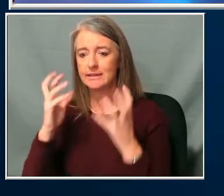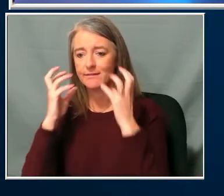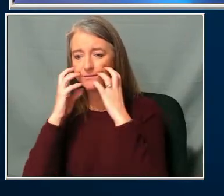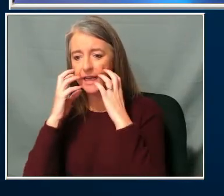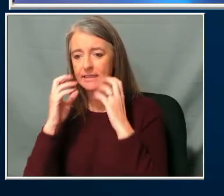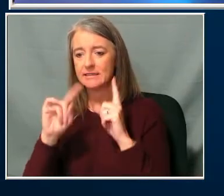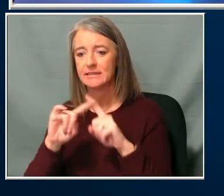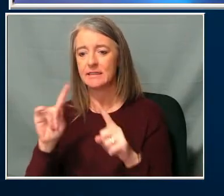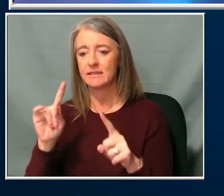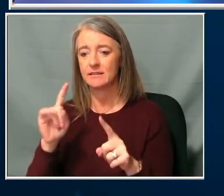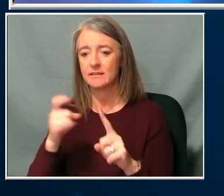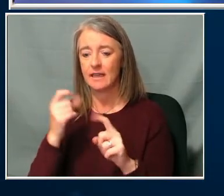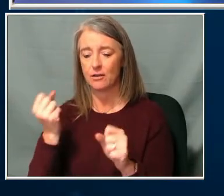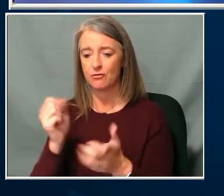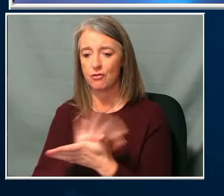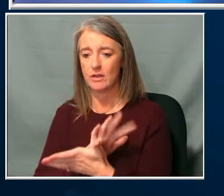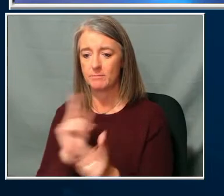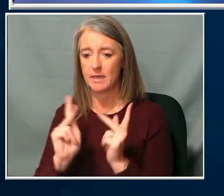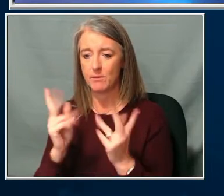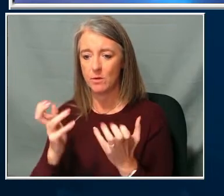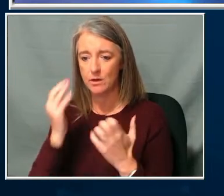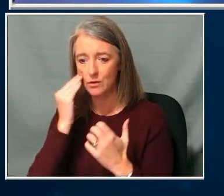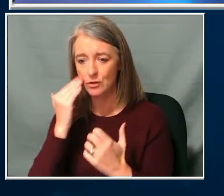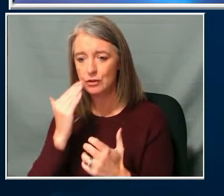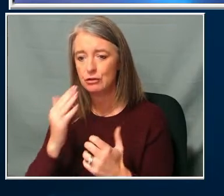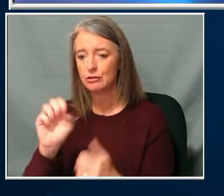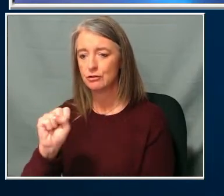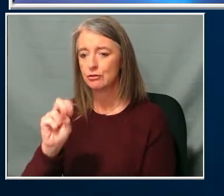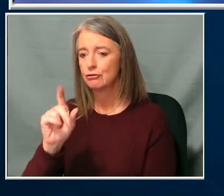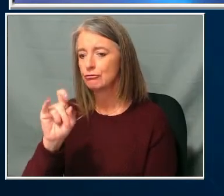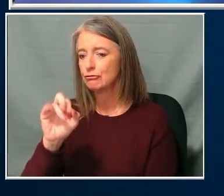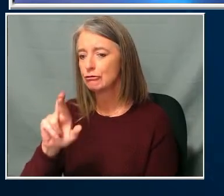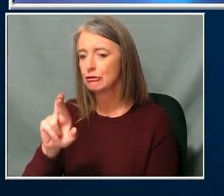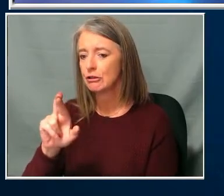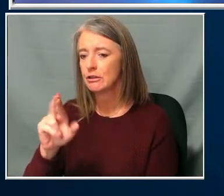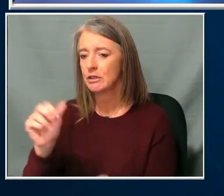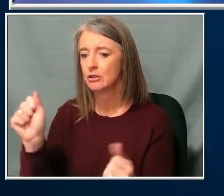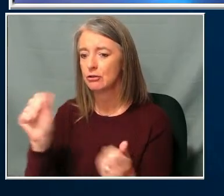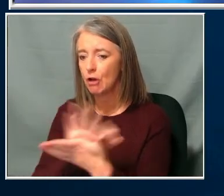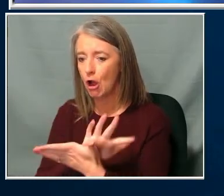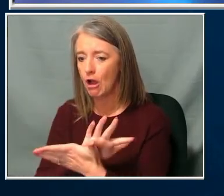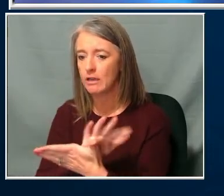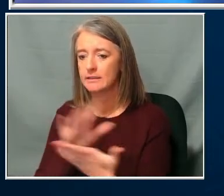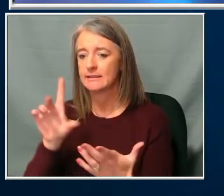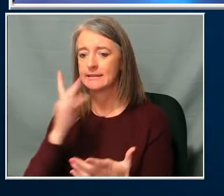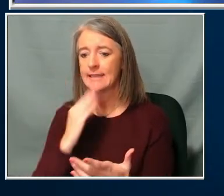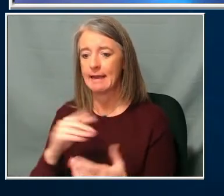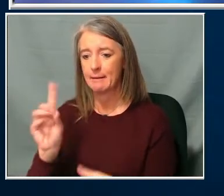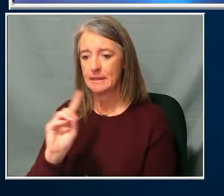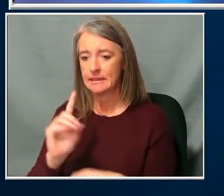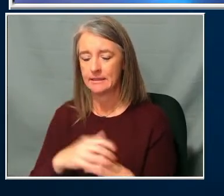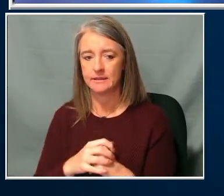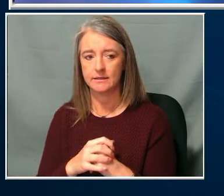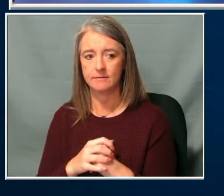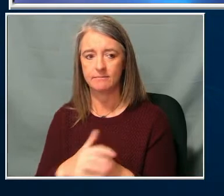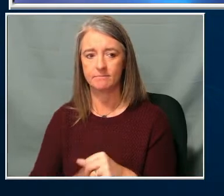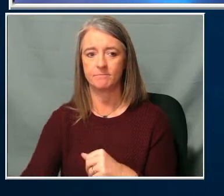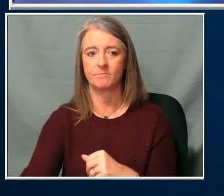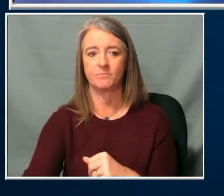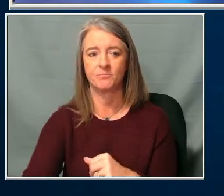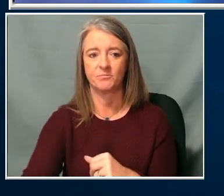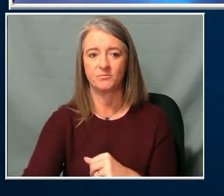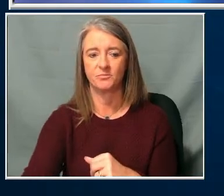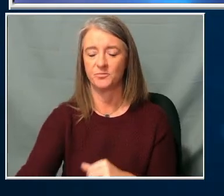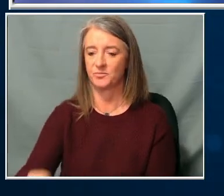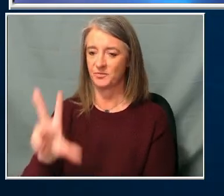know this is a question people want to know. Does sugar cause diabetes itself? I'll take that one. Do you want to? No,